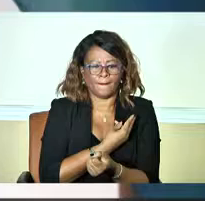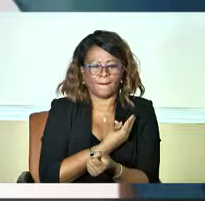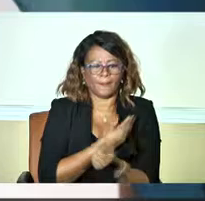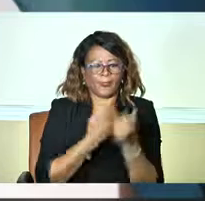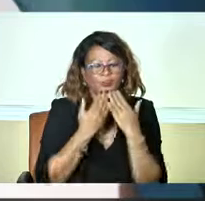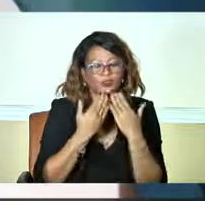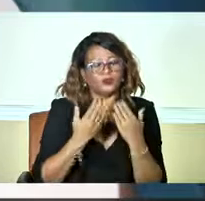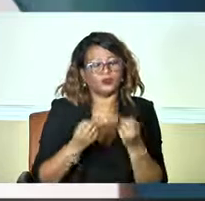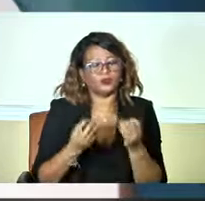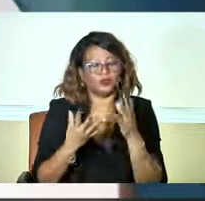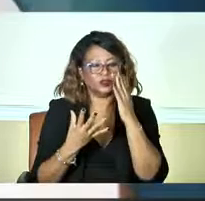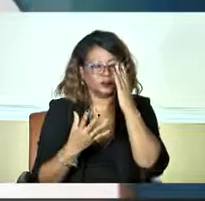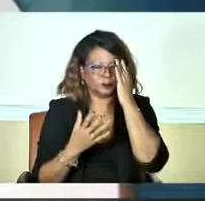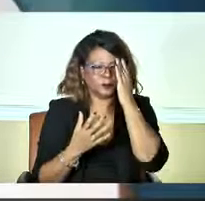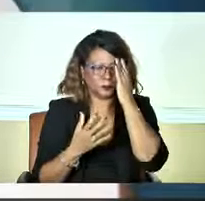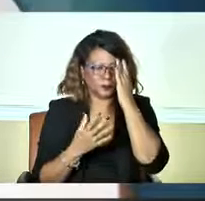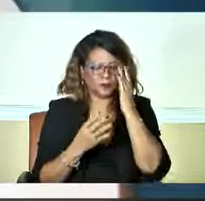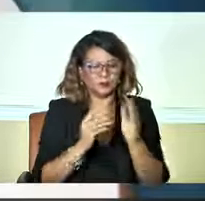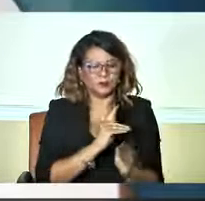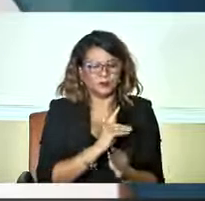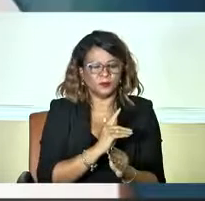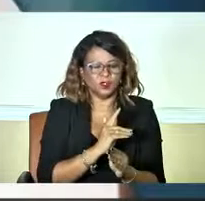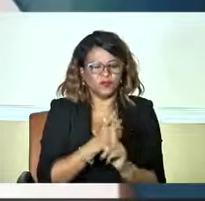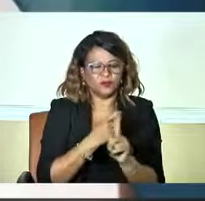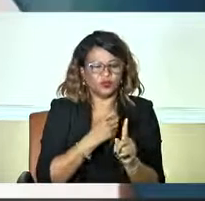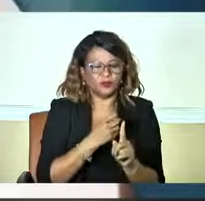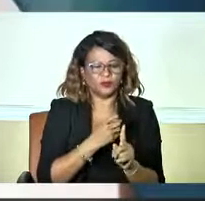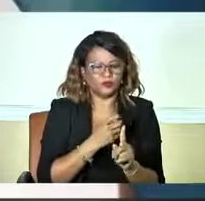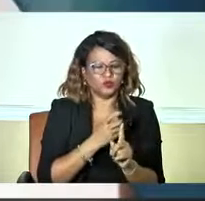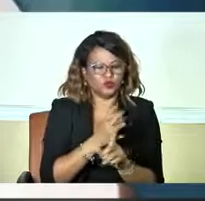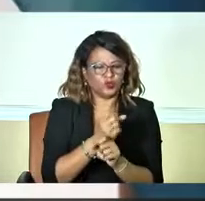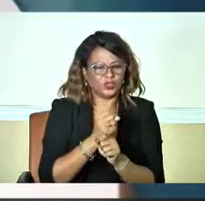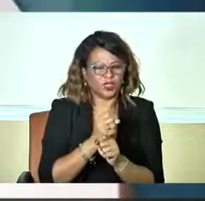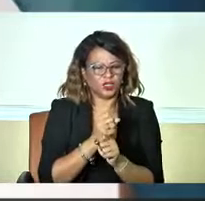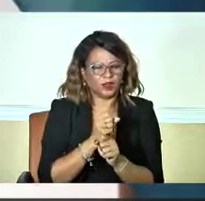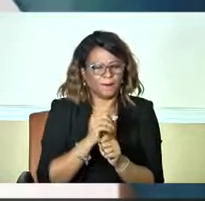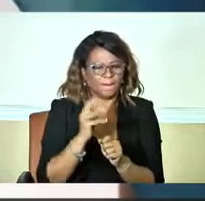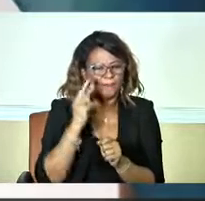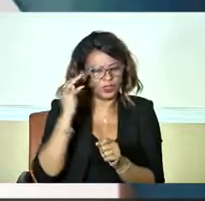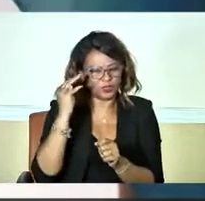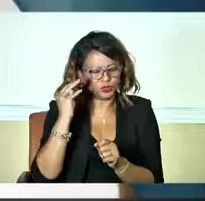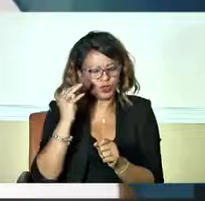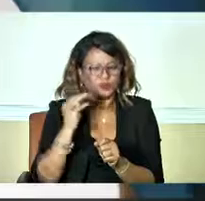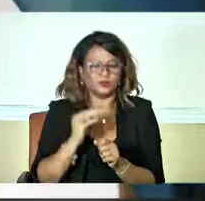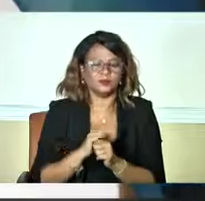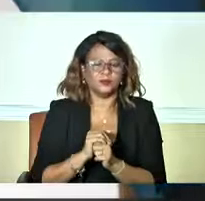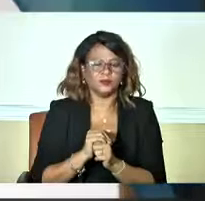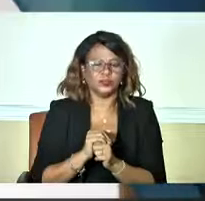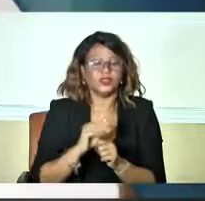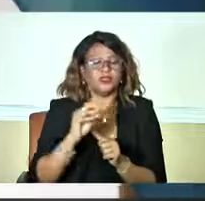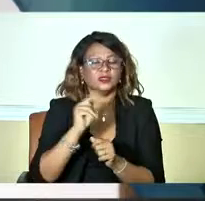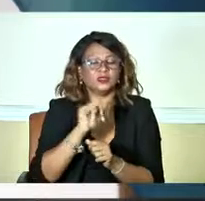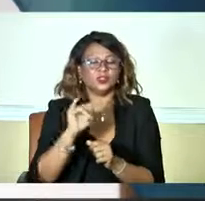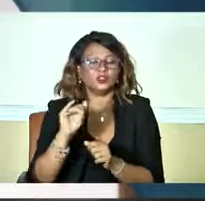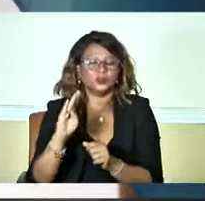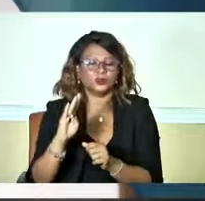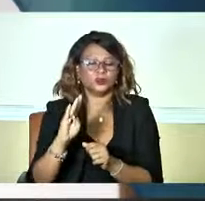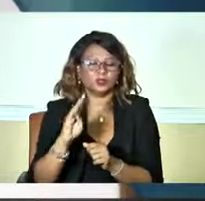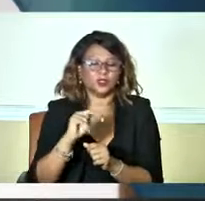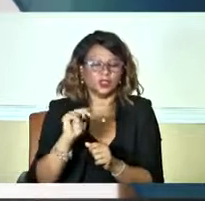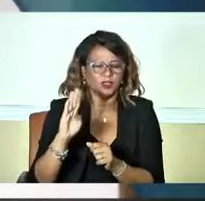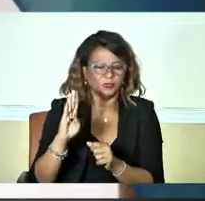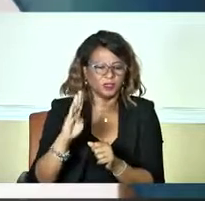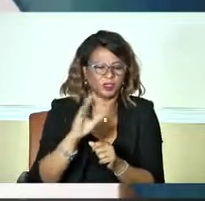Thank you very much, Dudley Said from Reach Out Ministries. The National Insurance Board